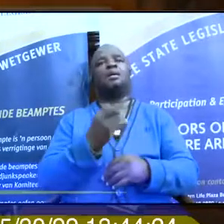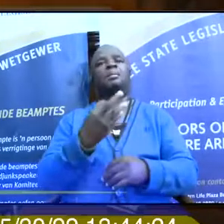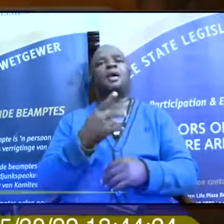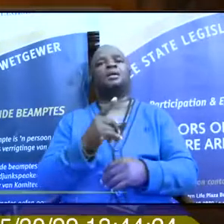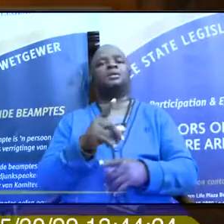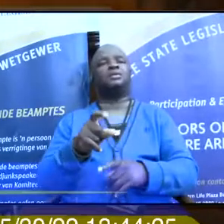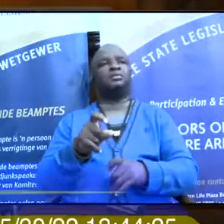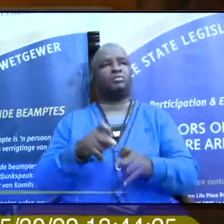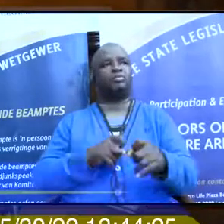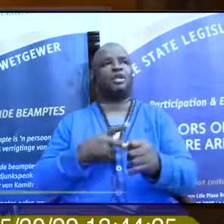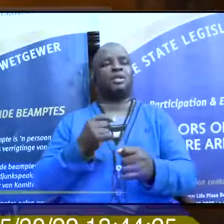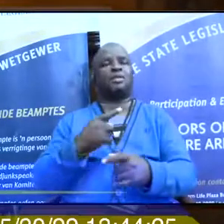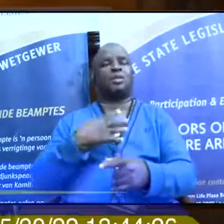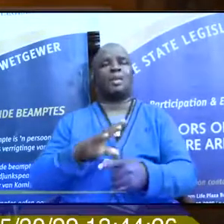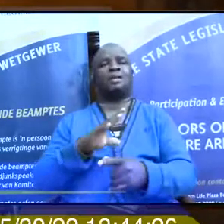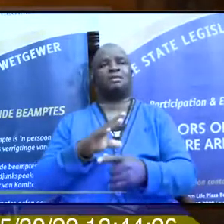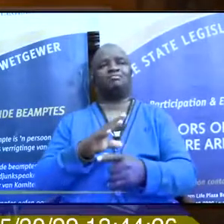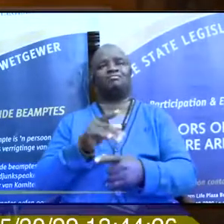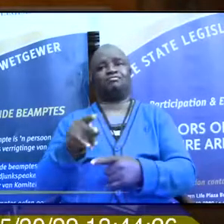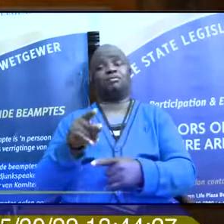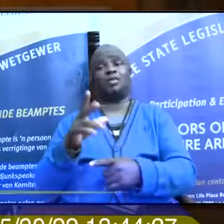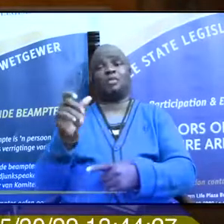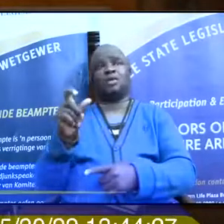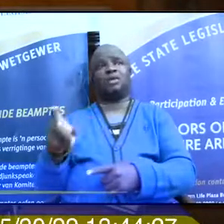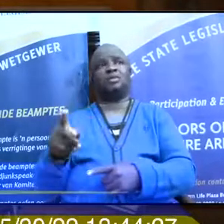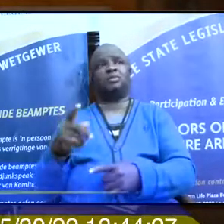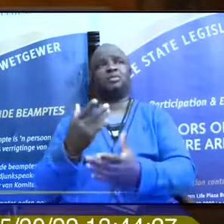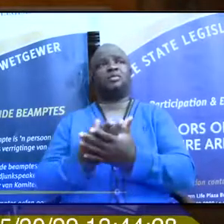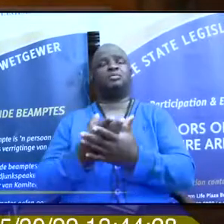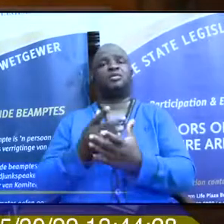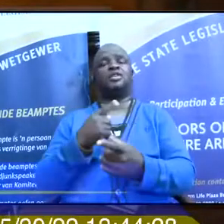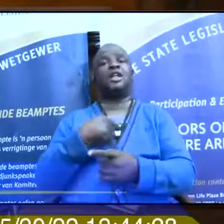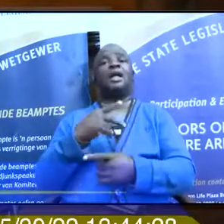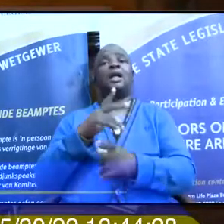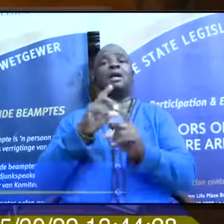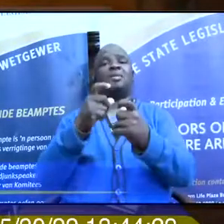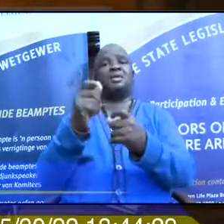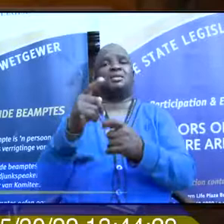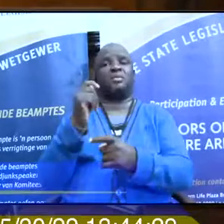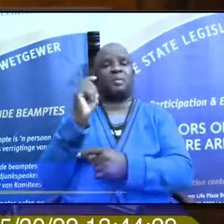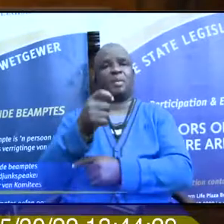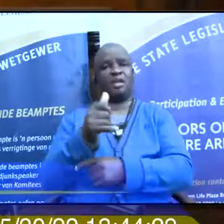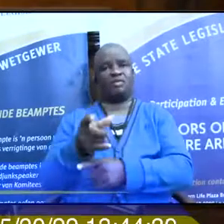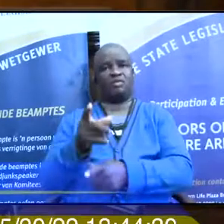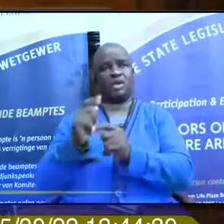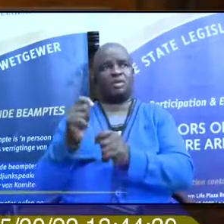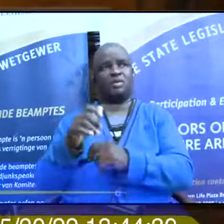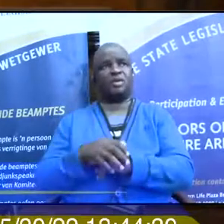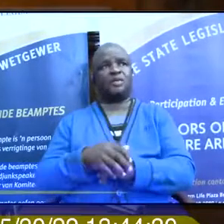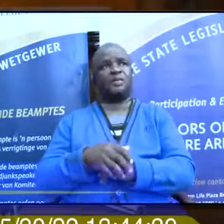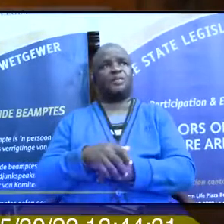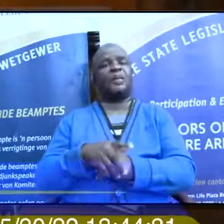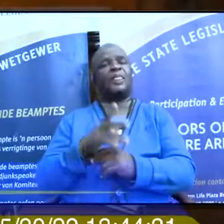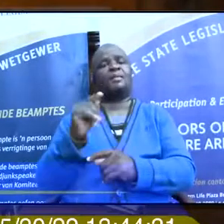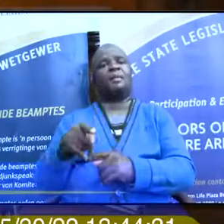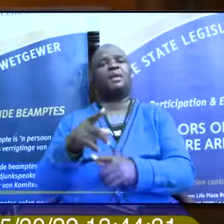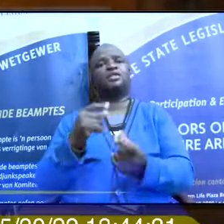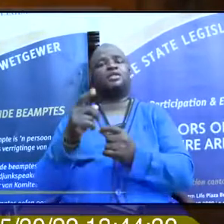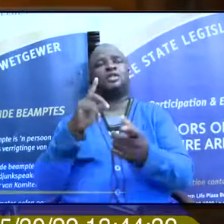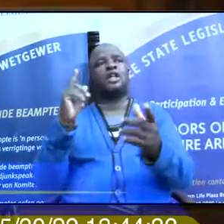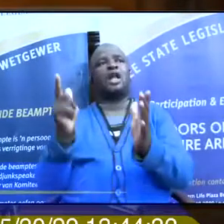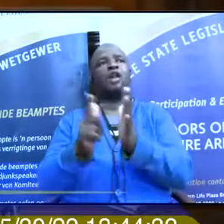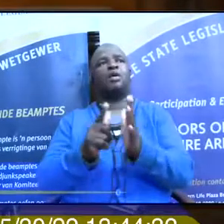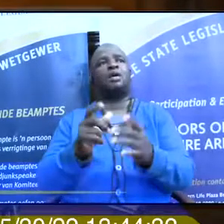don't want to commit employer to carry your daddy that particular cost it has to be a law